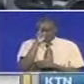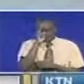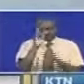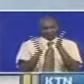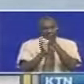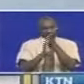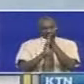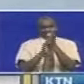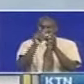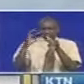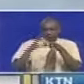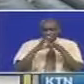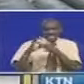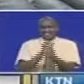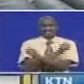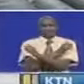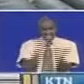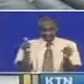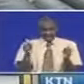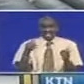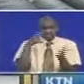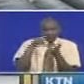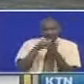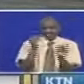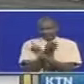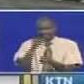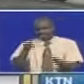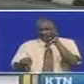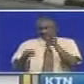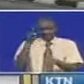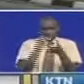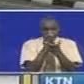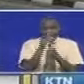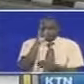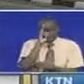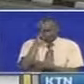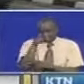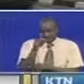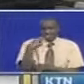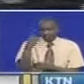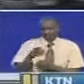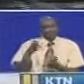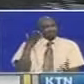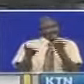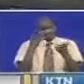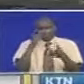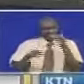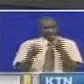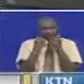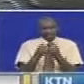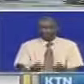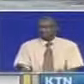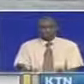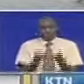a well-coordinated operation involving various security agencies that forestalled what could have been one of the